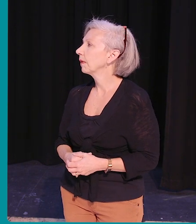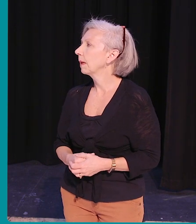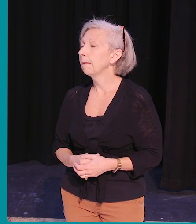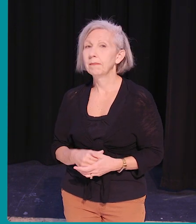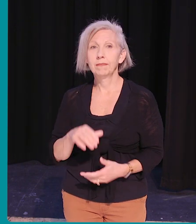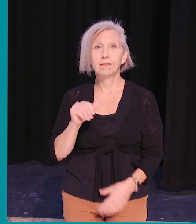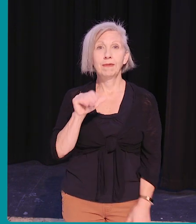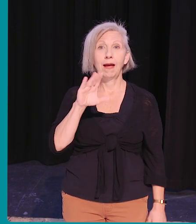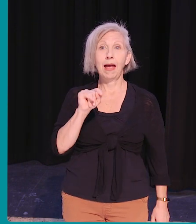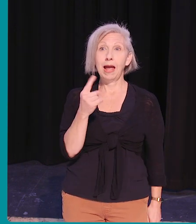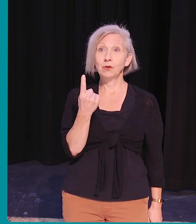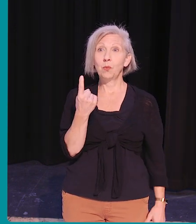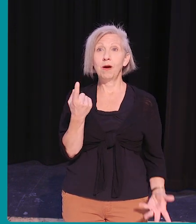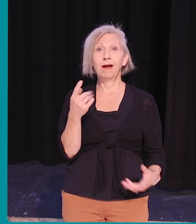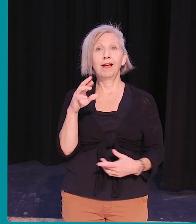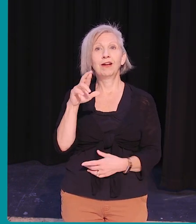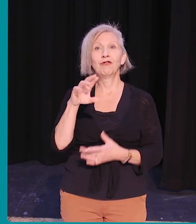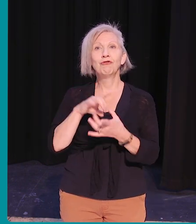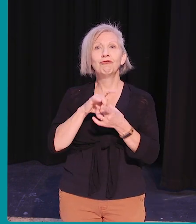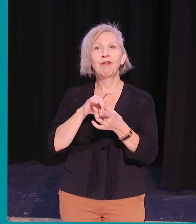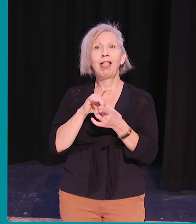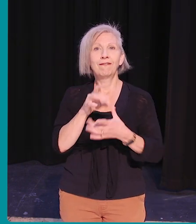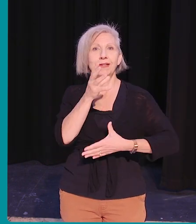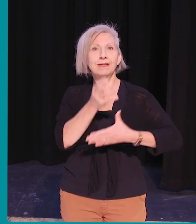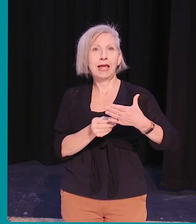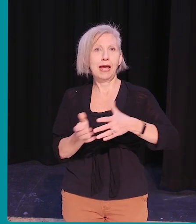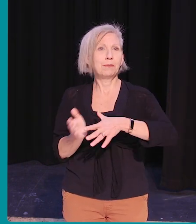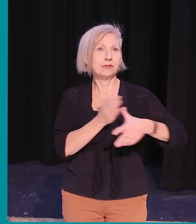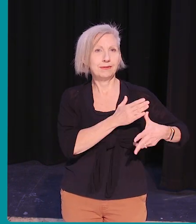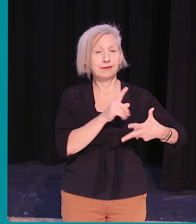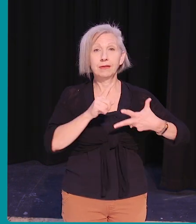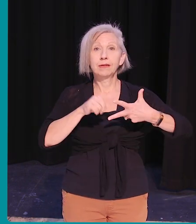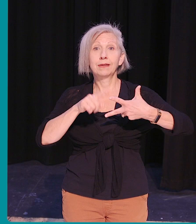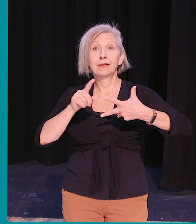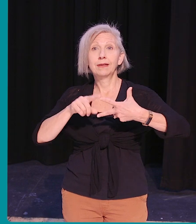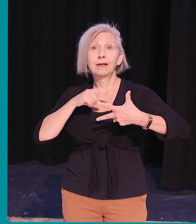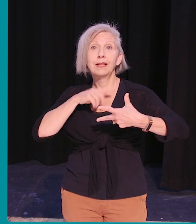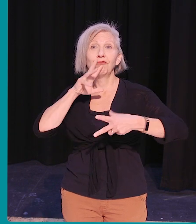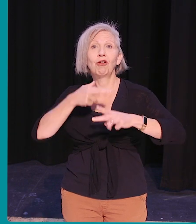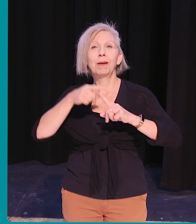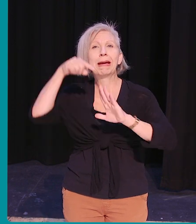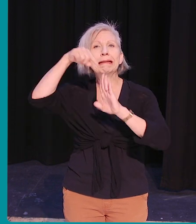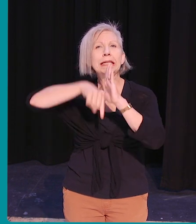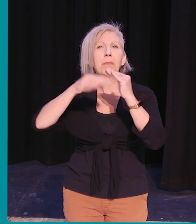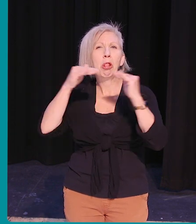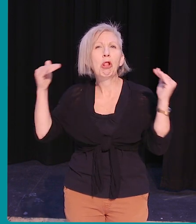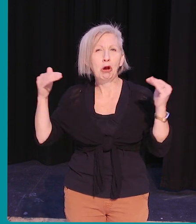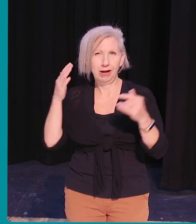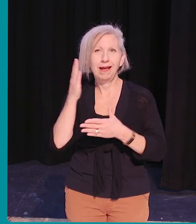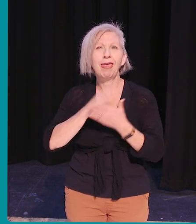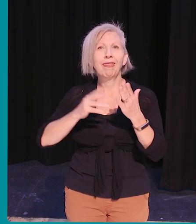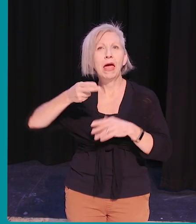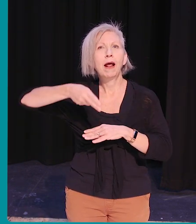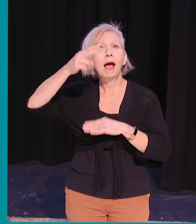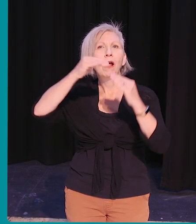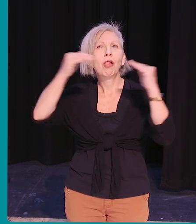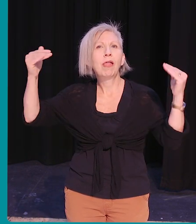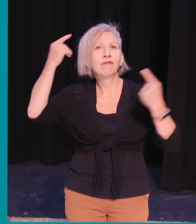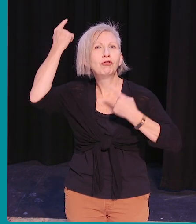Act 1, relevance gaps. Act 2, let's talk about some deeper learning, right? Like that upper level stuff on the graph, right?